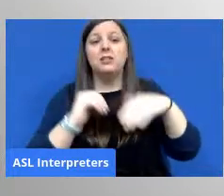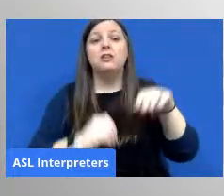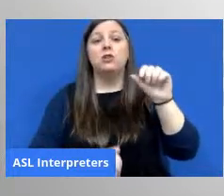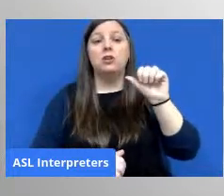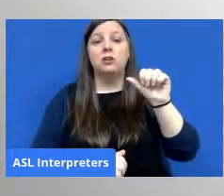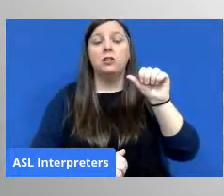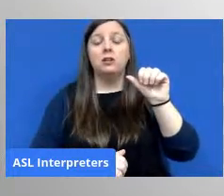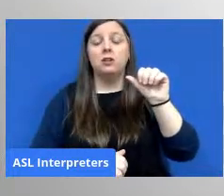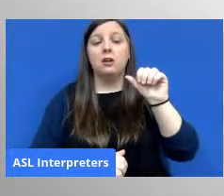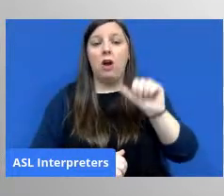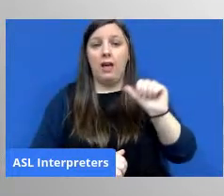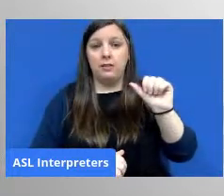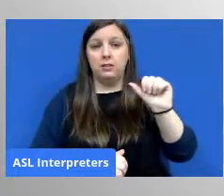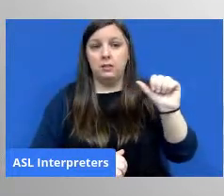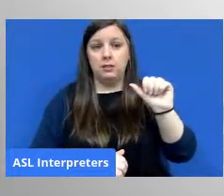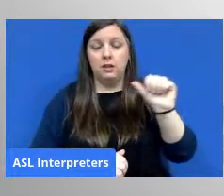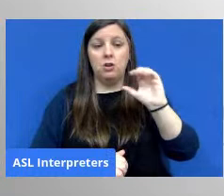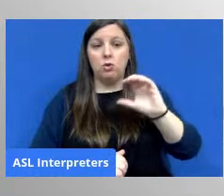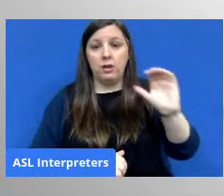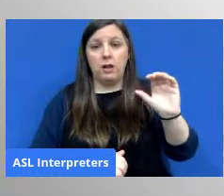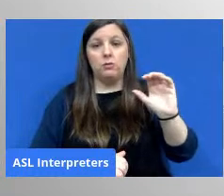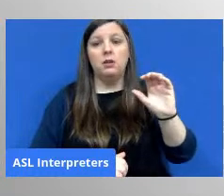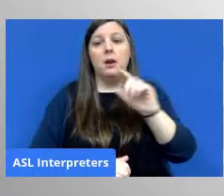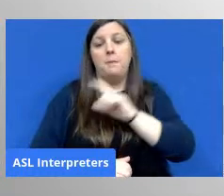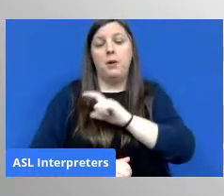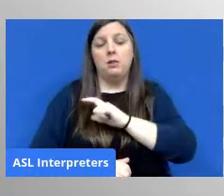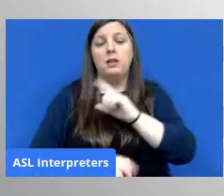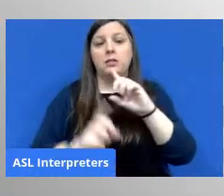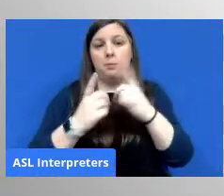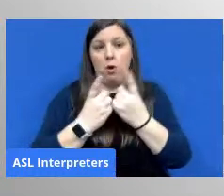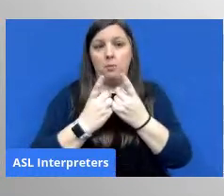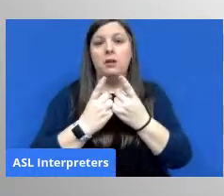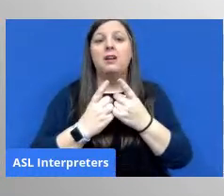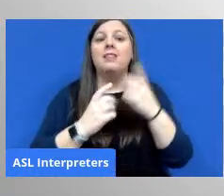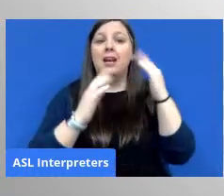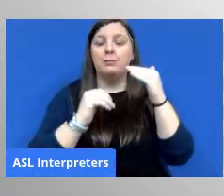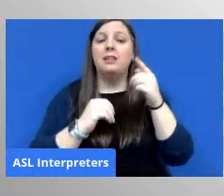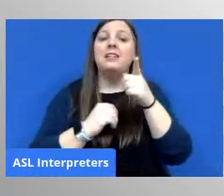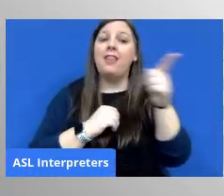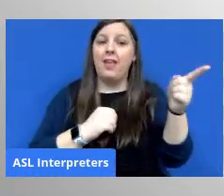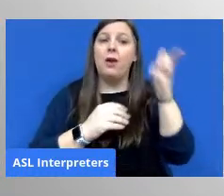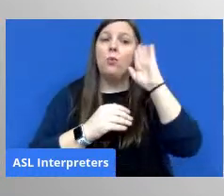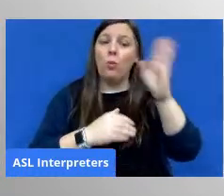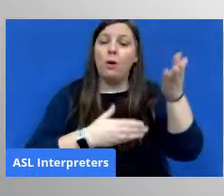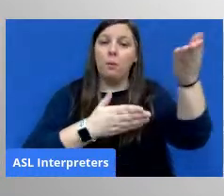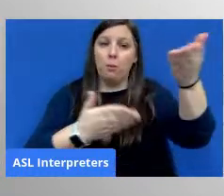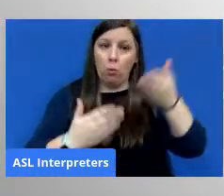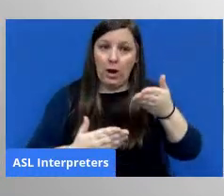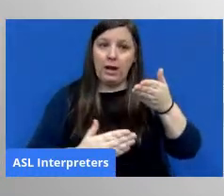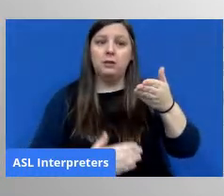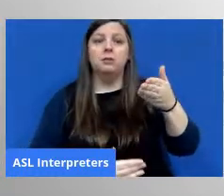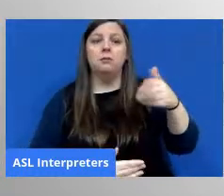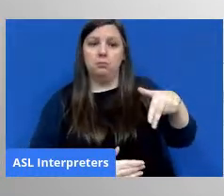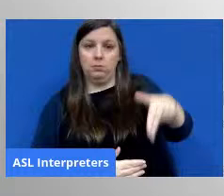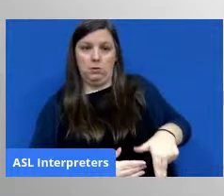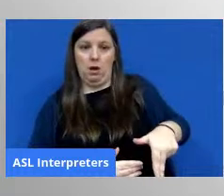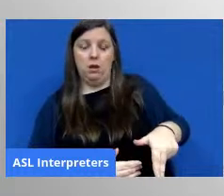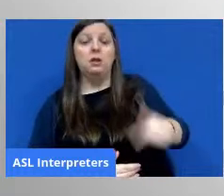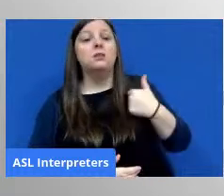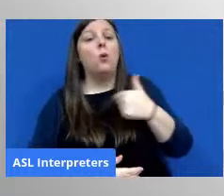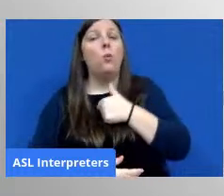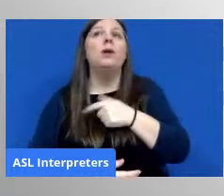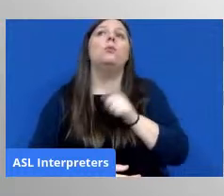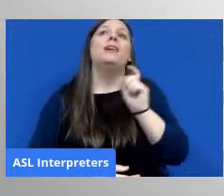Department whoever was hired into this position would bring their sidearm with them. So we would have